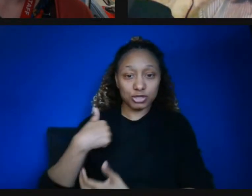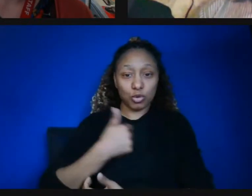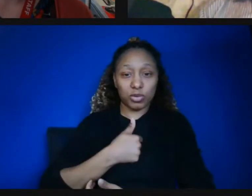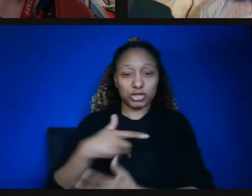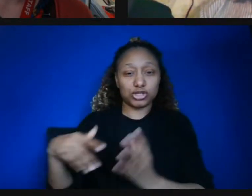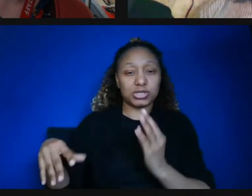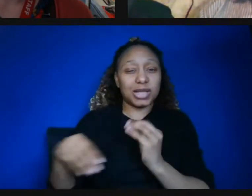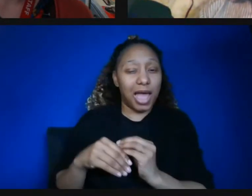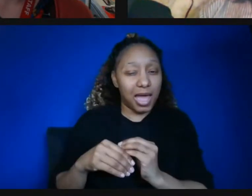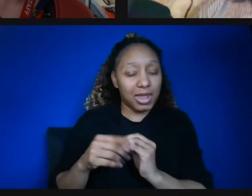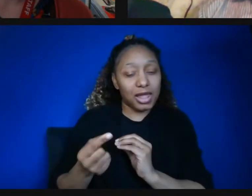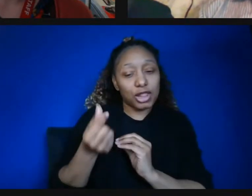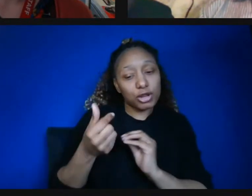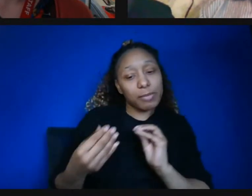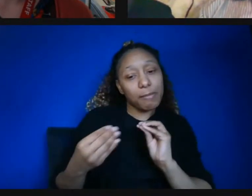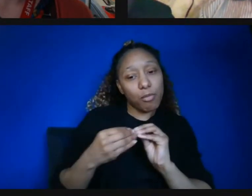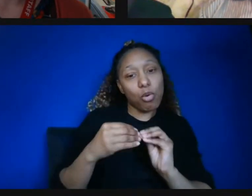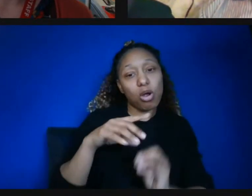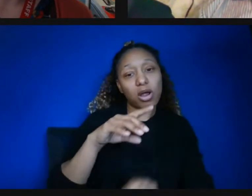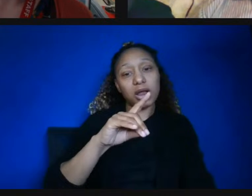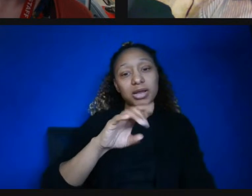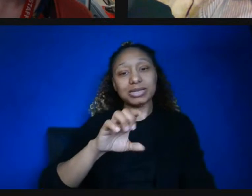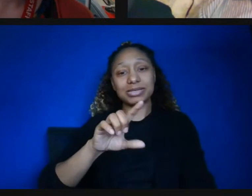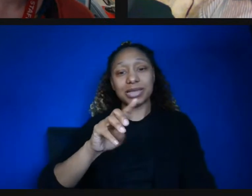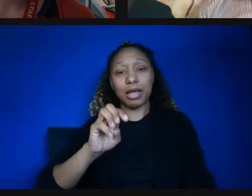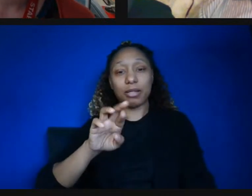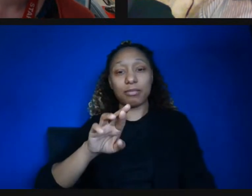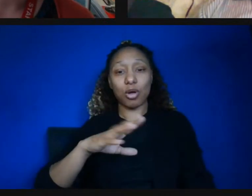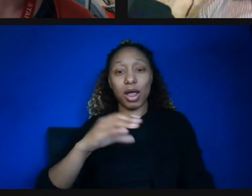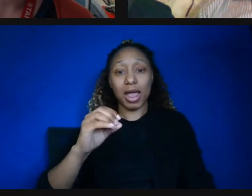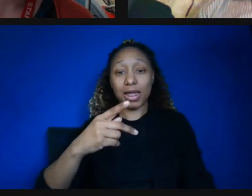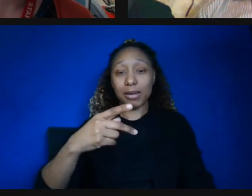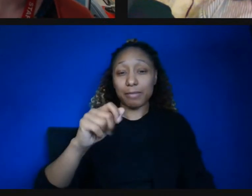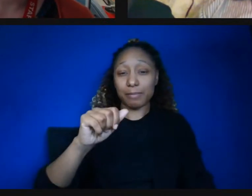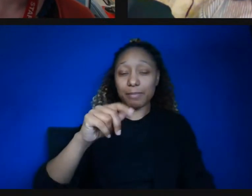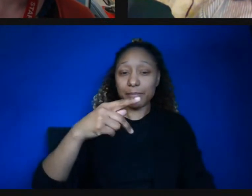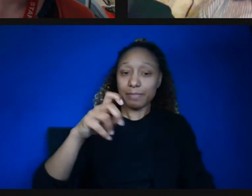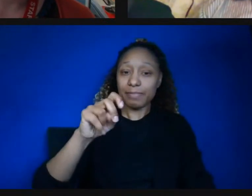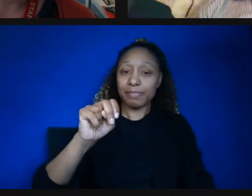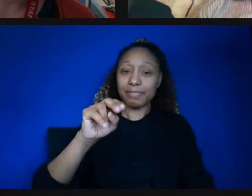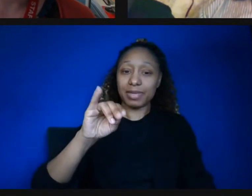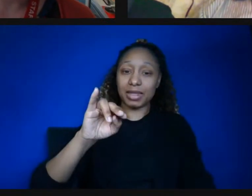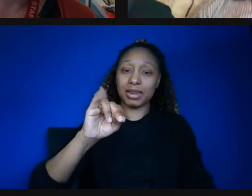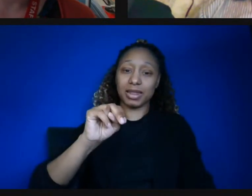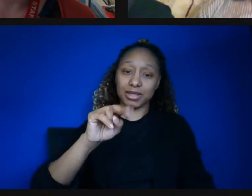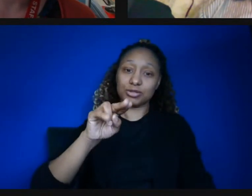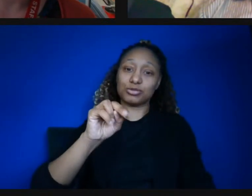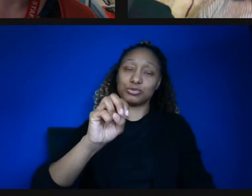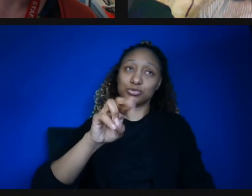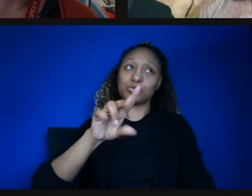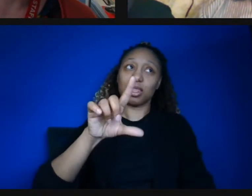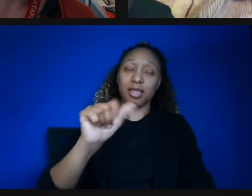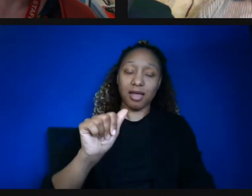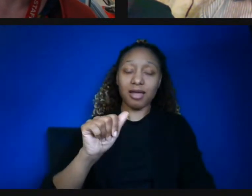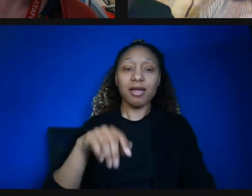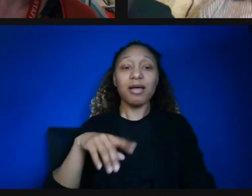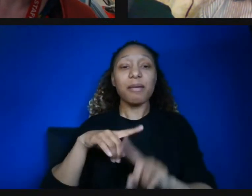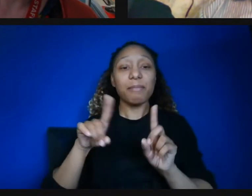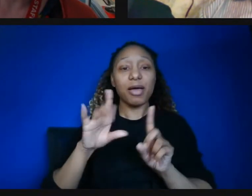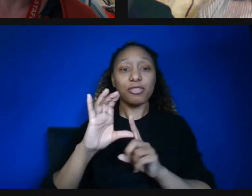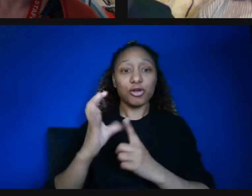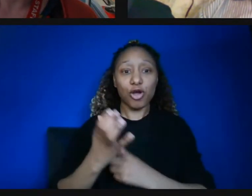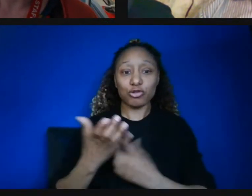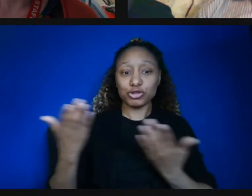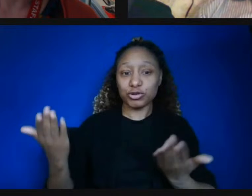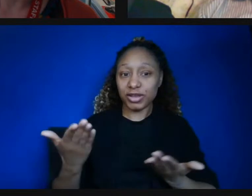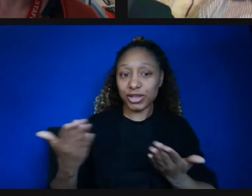rest of Delmarva Peninsula. Cool. Our friends from the Maryland Center for History and Culture are here.